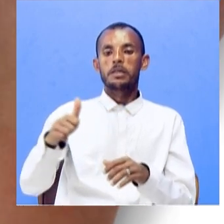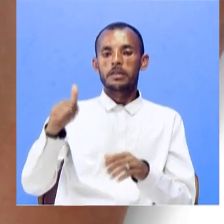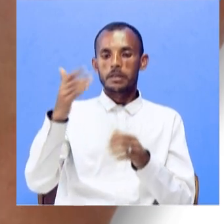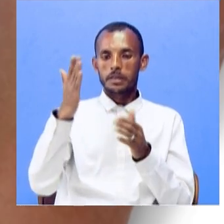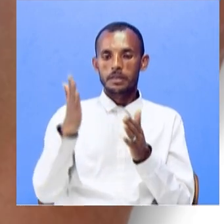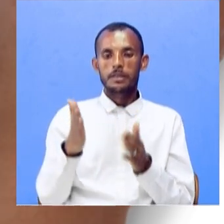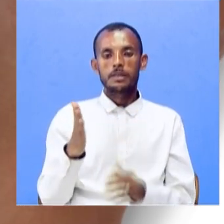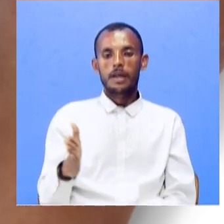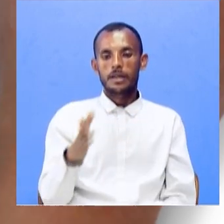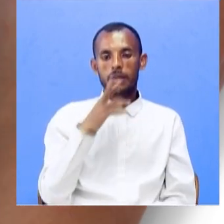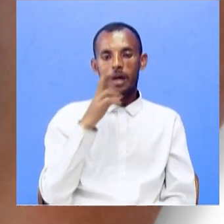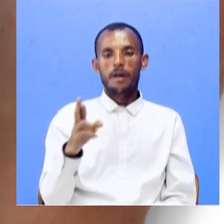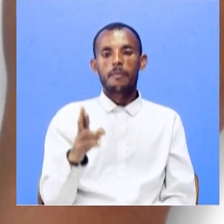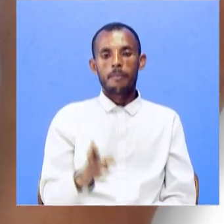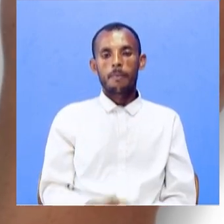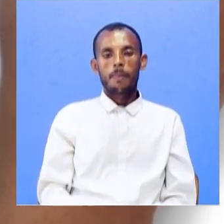are